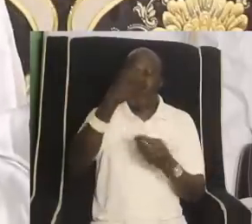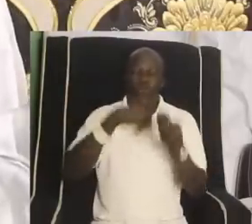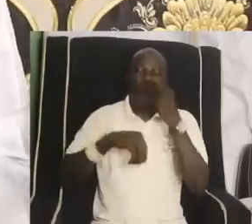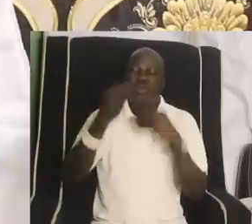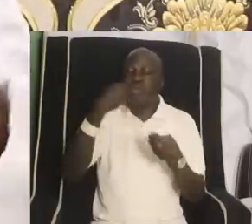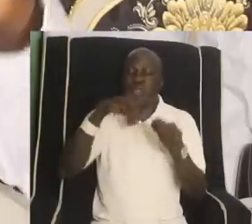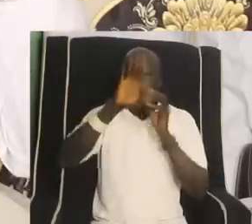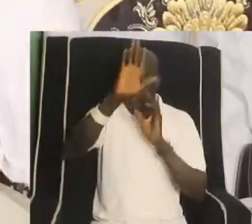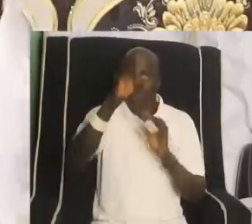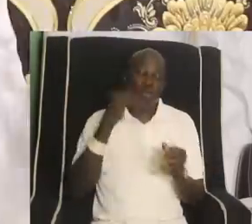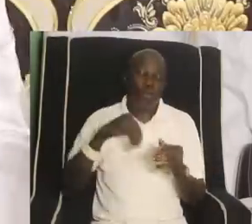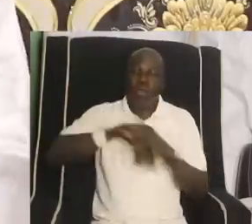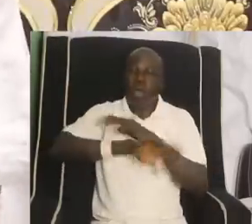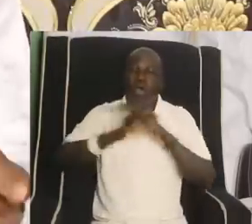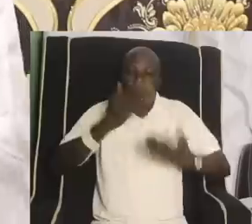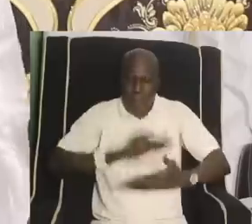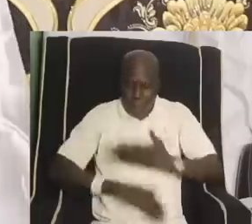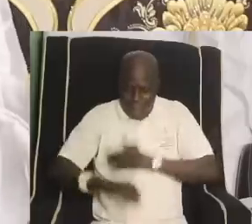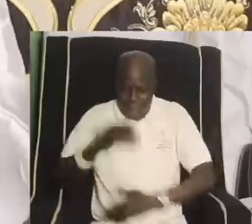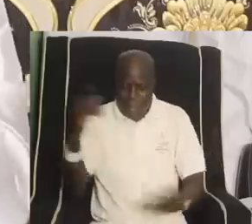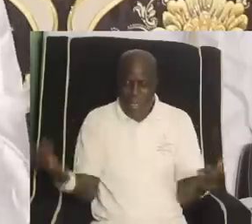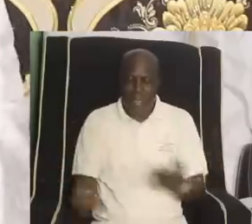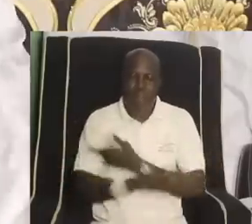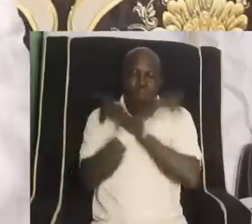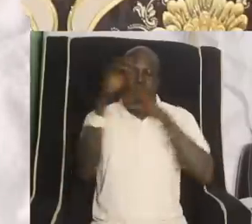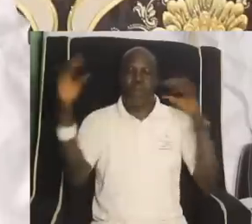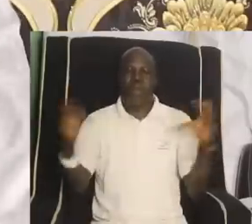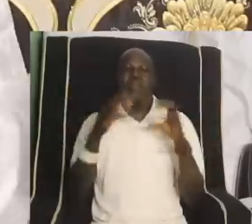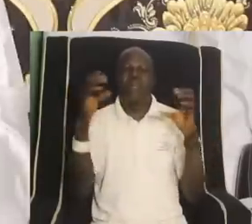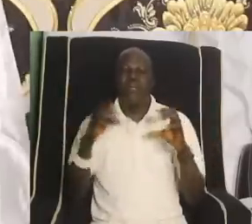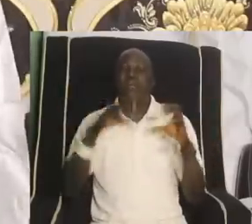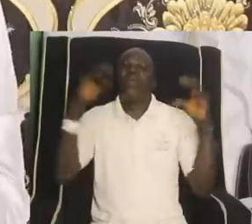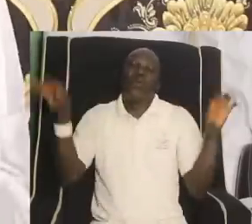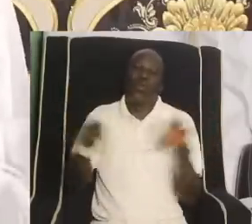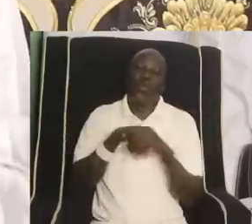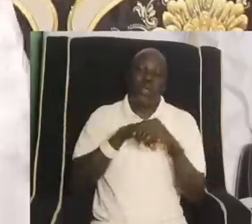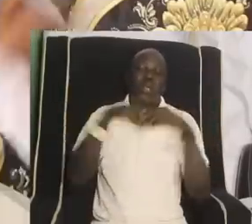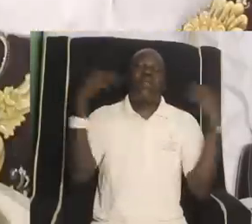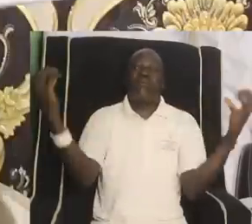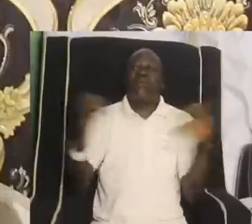You make a great feast in your home. To the brother